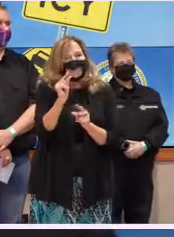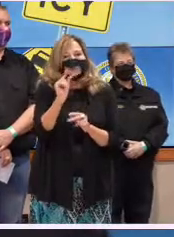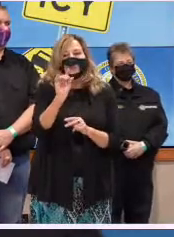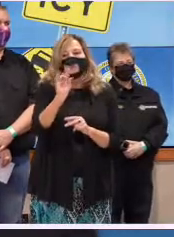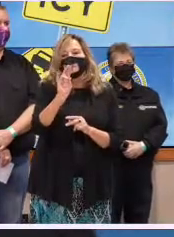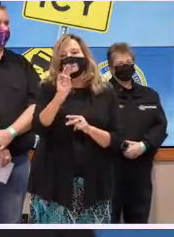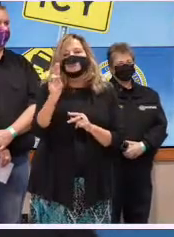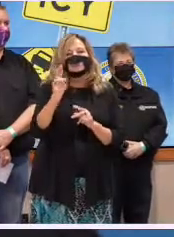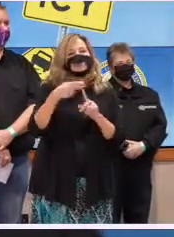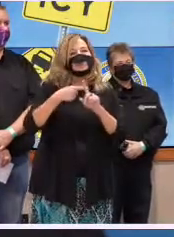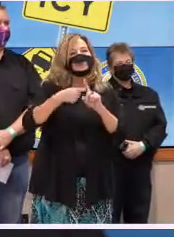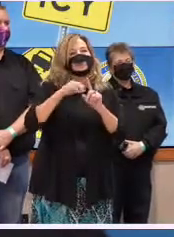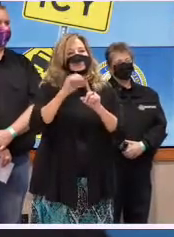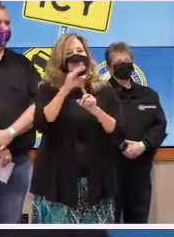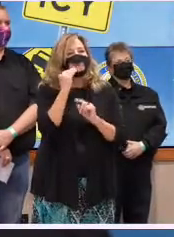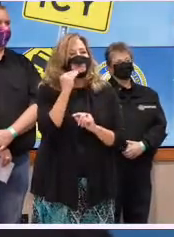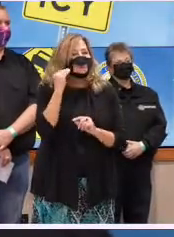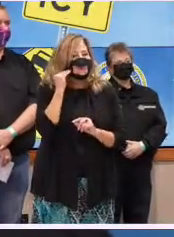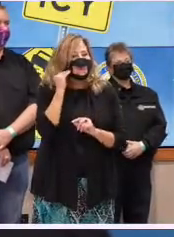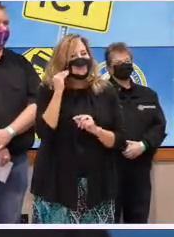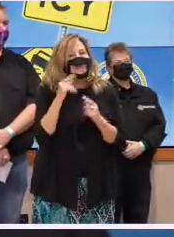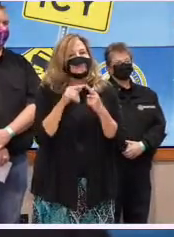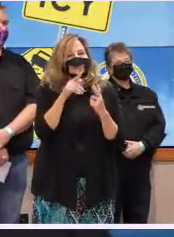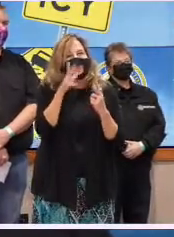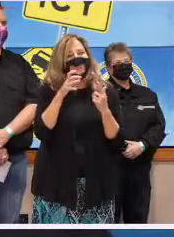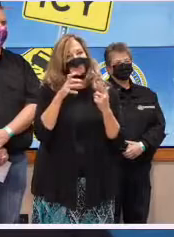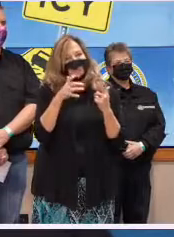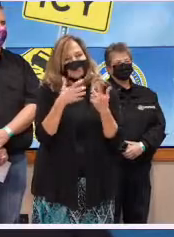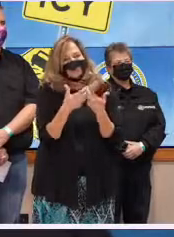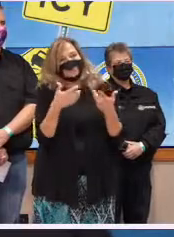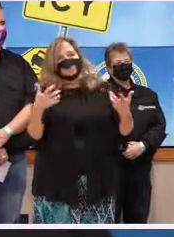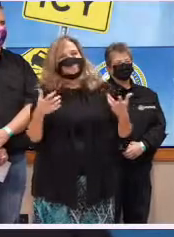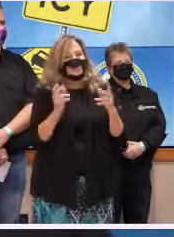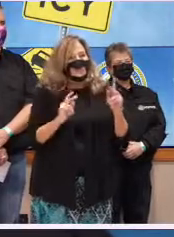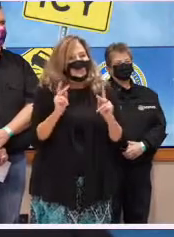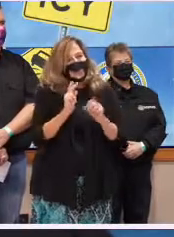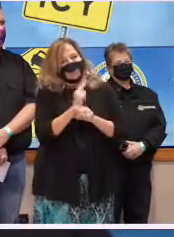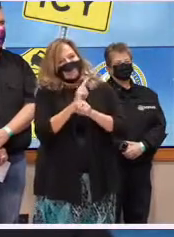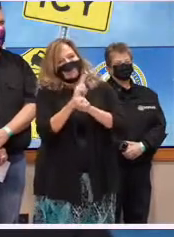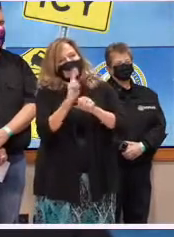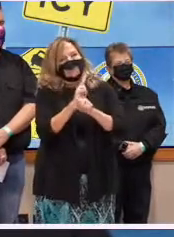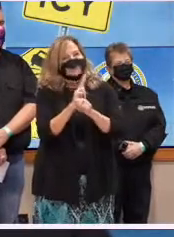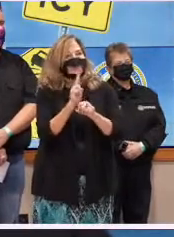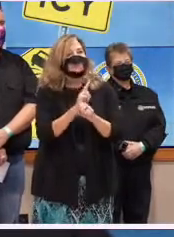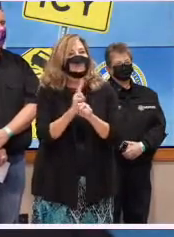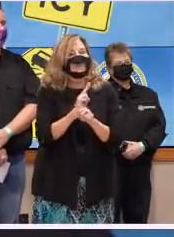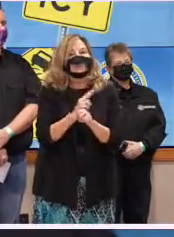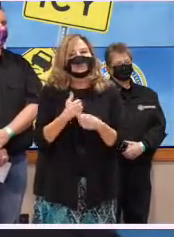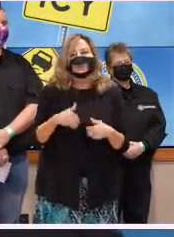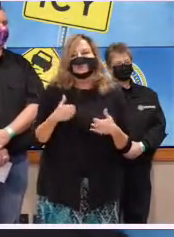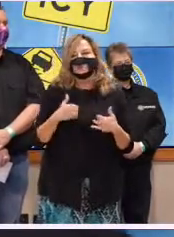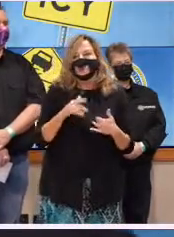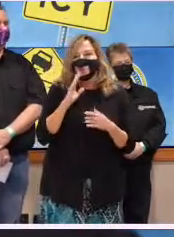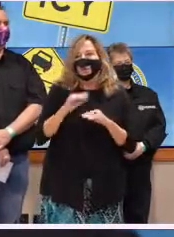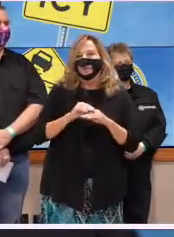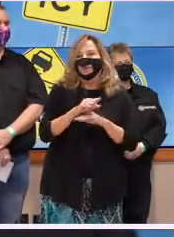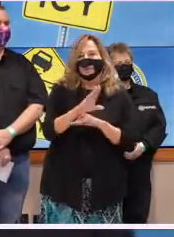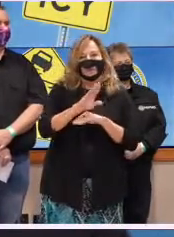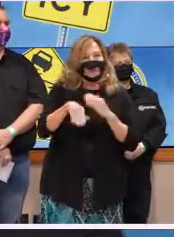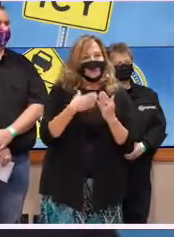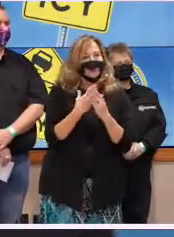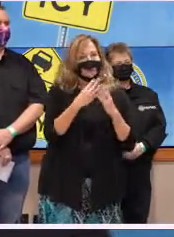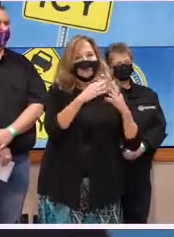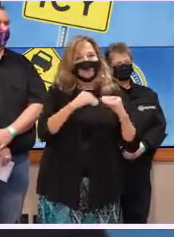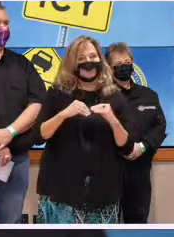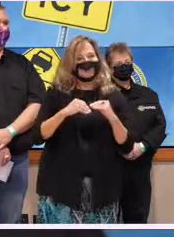so, to keep the system from being overloaded so that we all won't be impacted. So if you're in a home, and